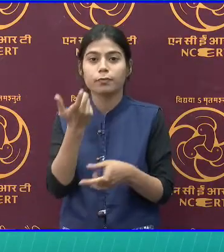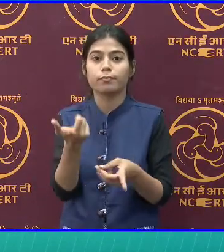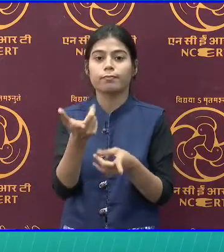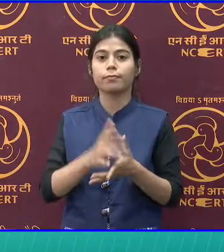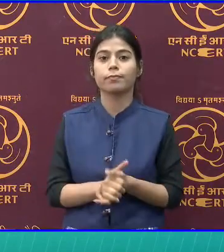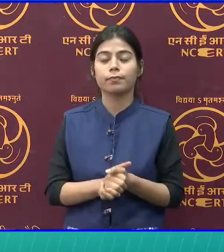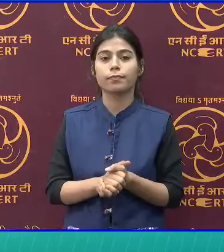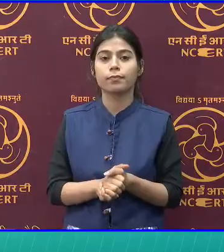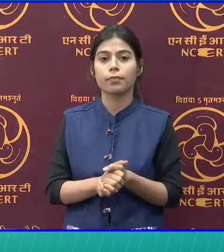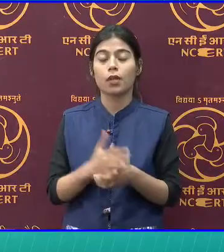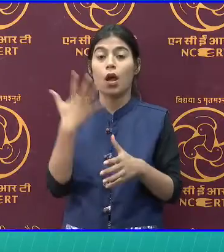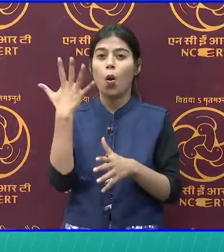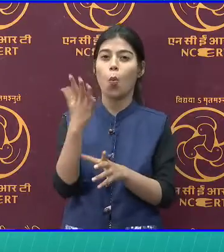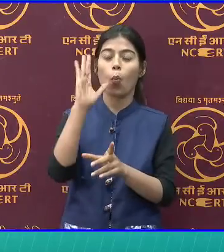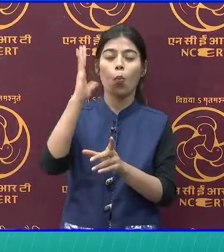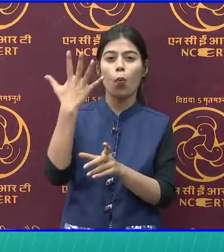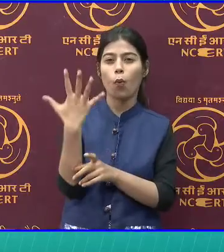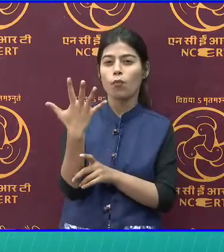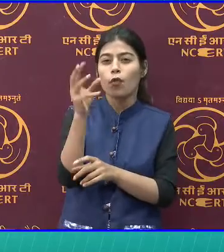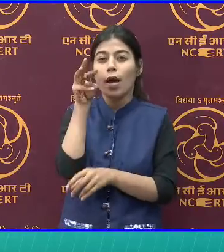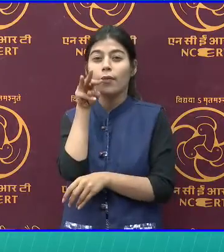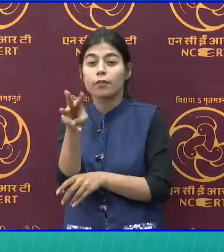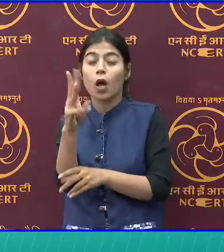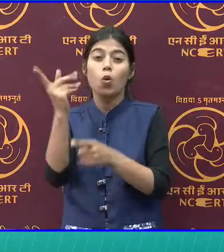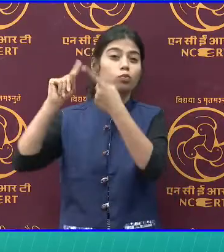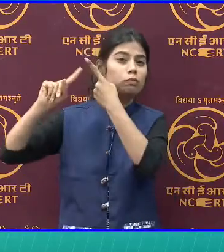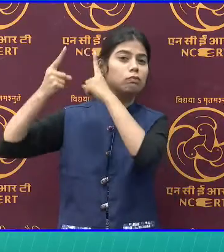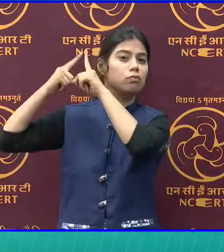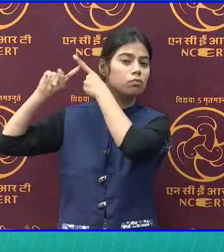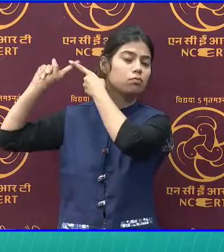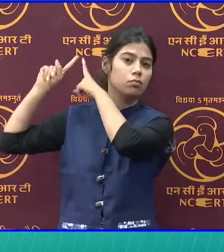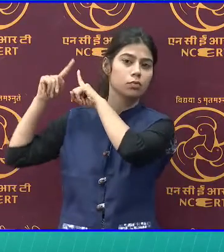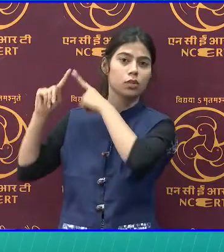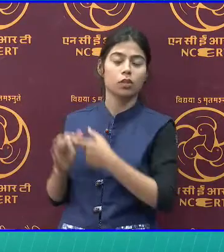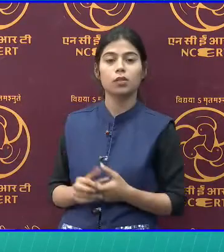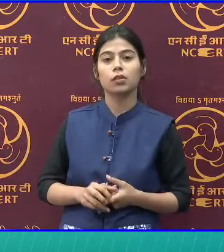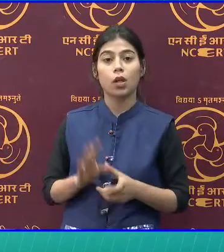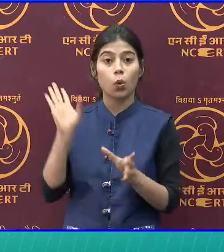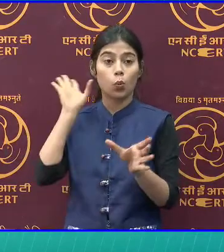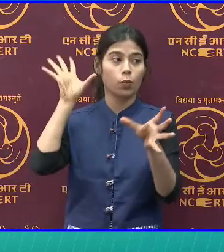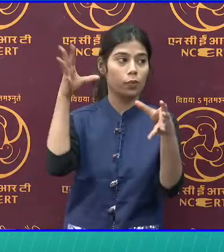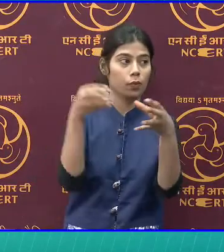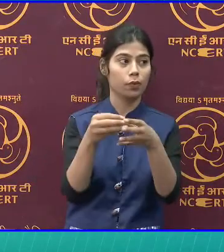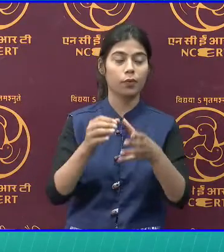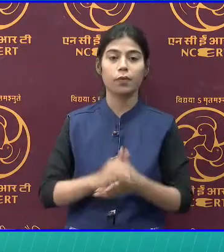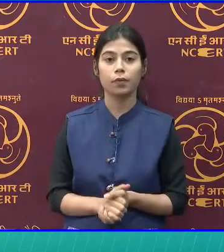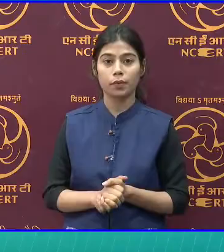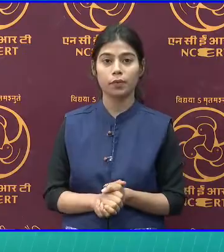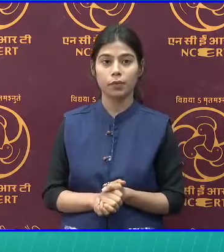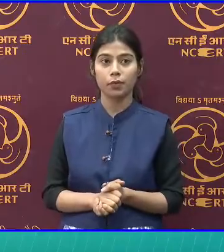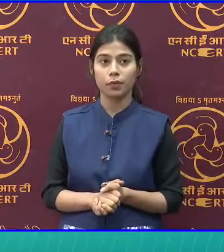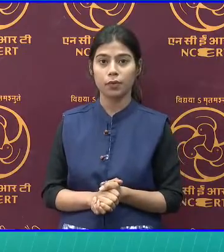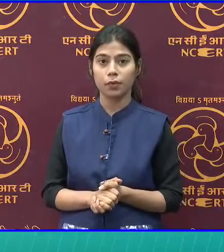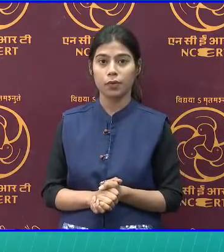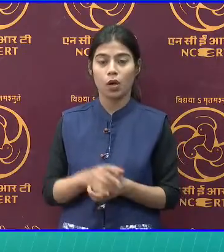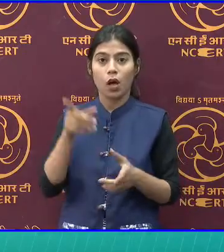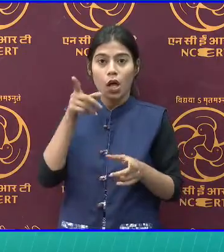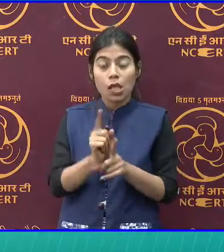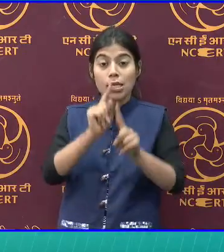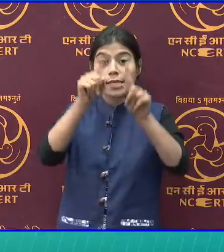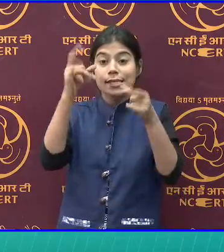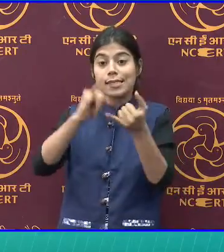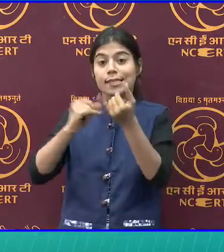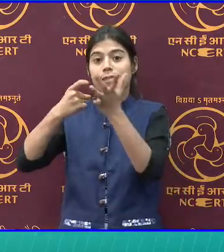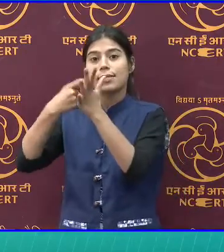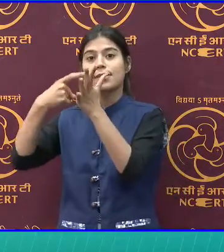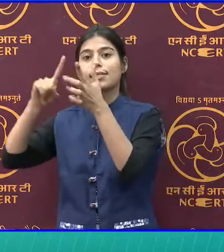the entire 5,000 years of India's history. So it is rather covering those things. Say a tapestry is something like a screen cloth on the